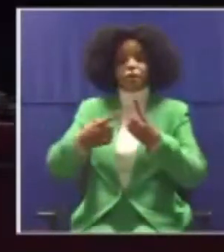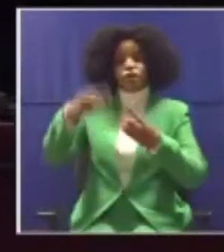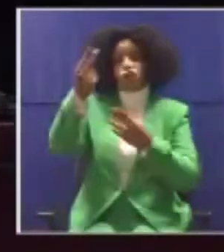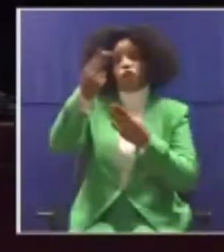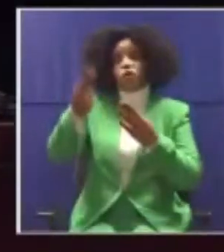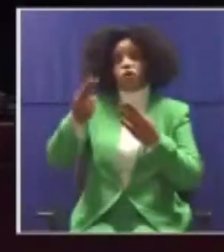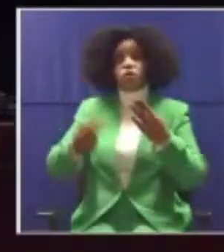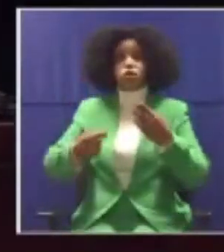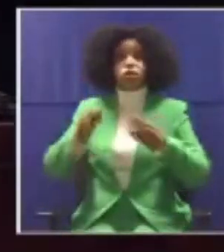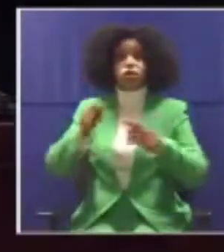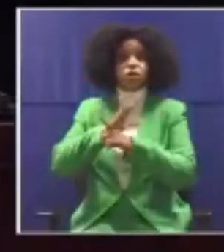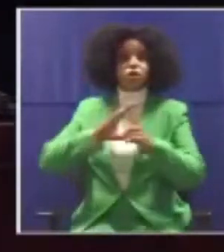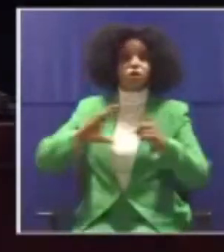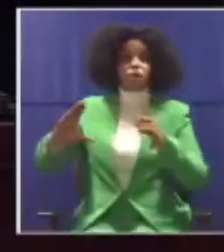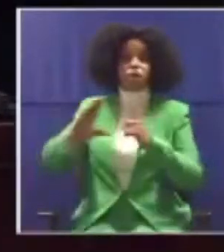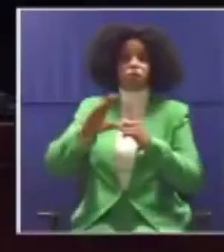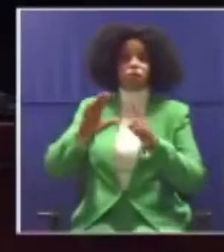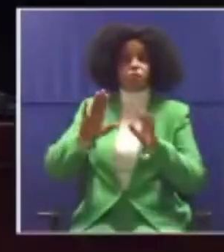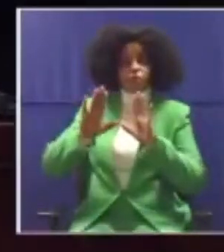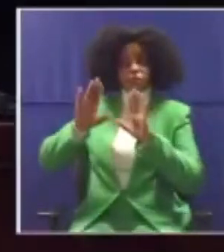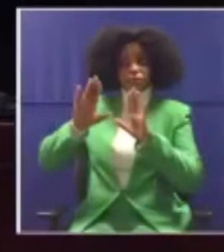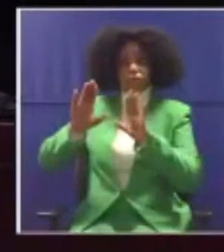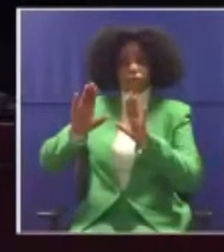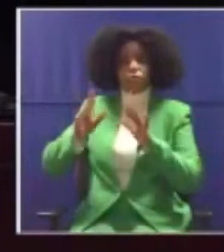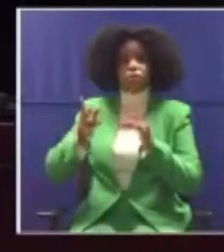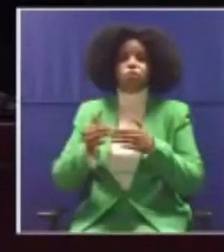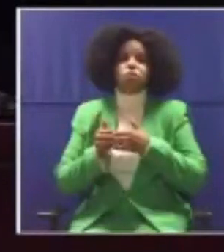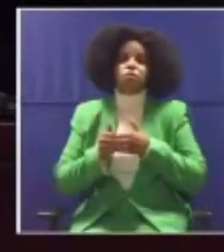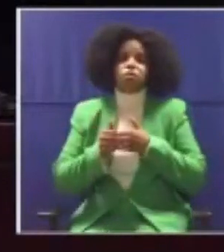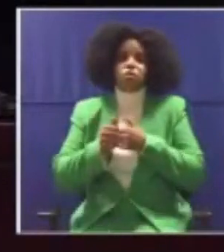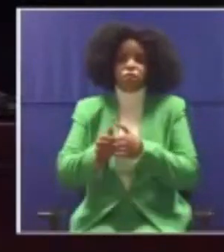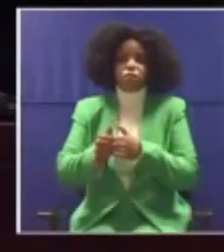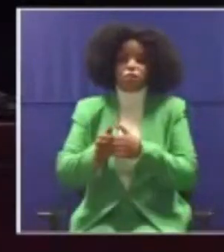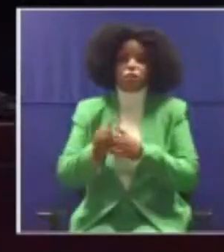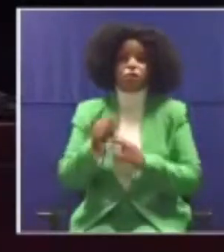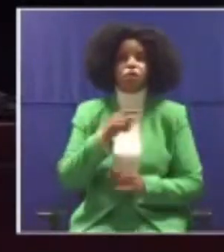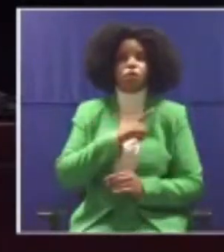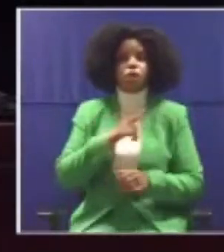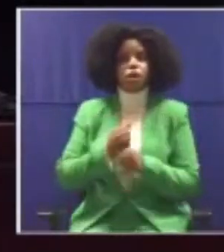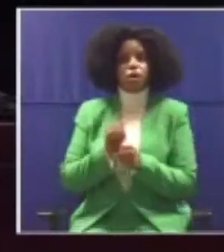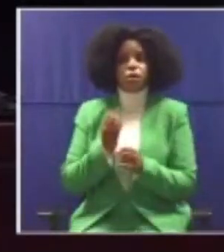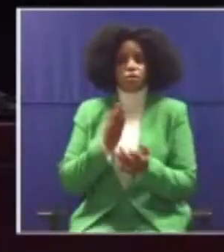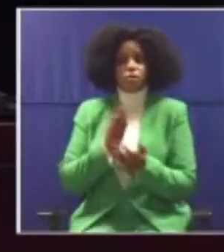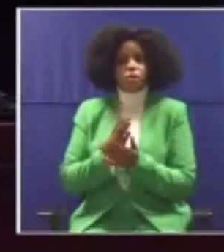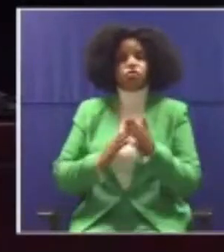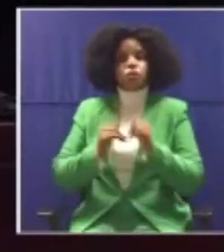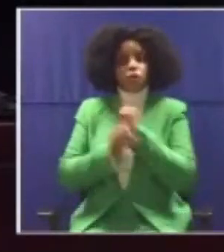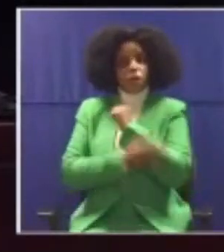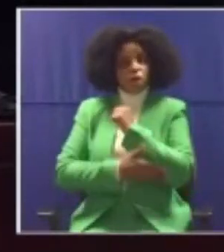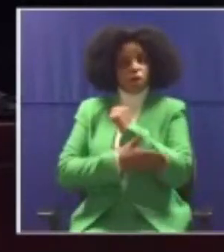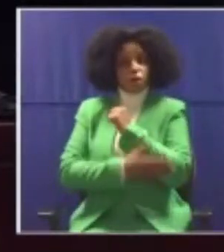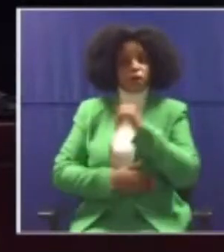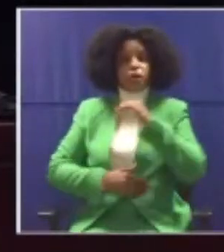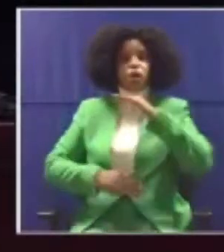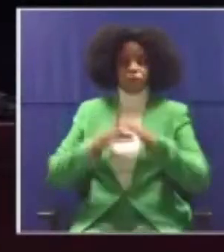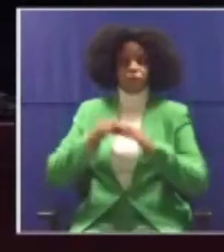the forefront of ensuring the building of social cohesion in the country.